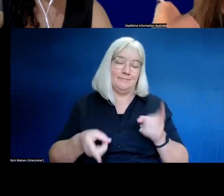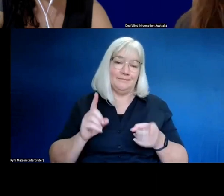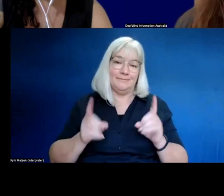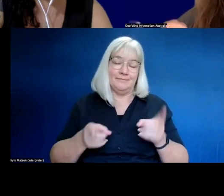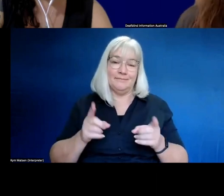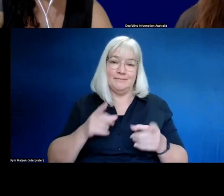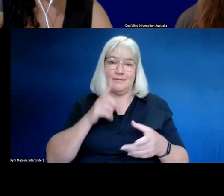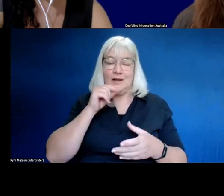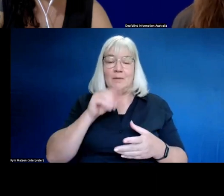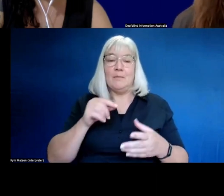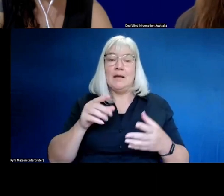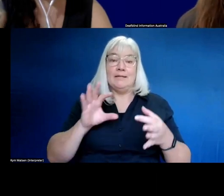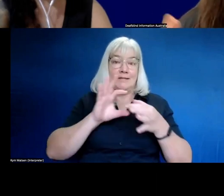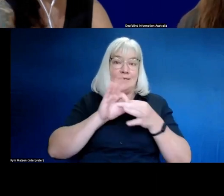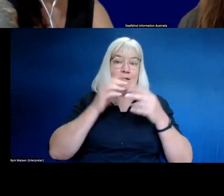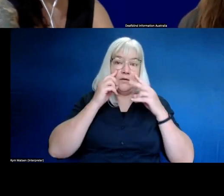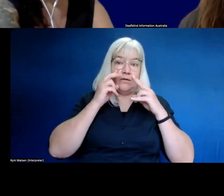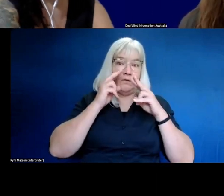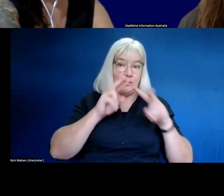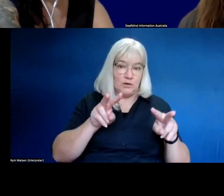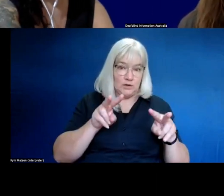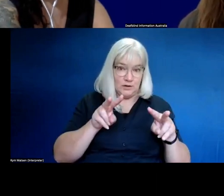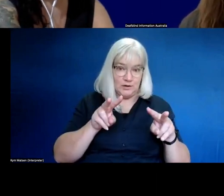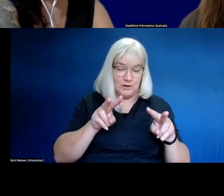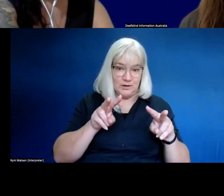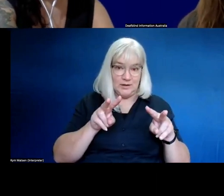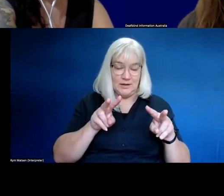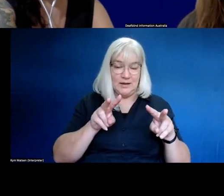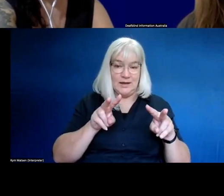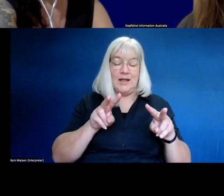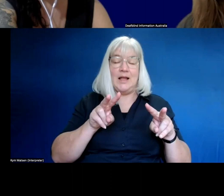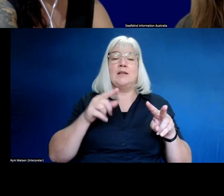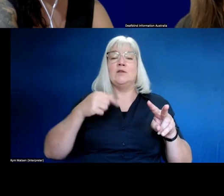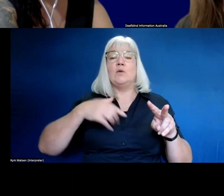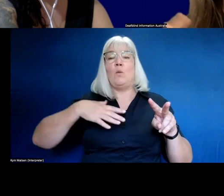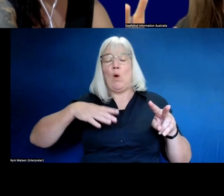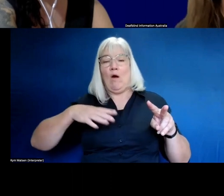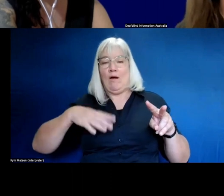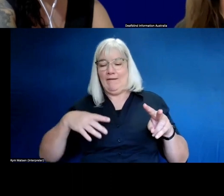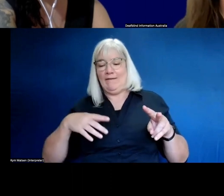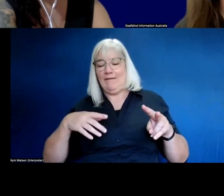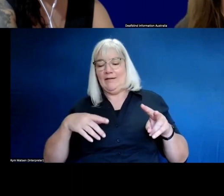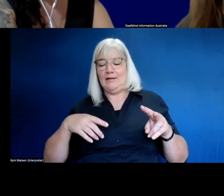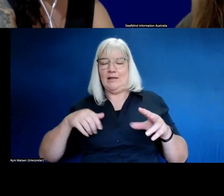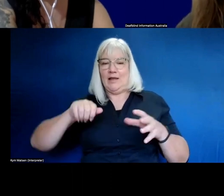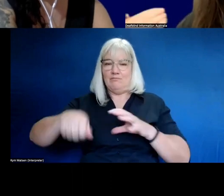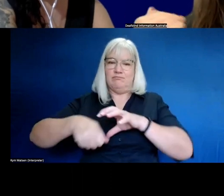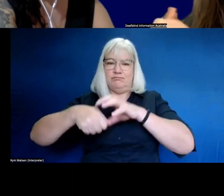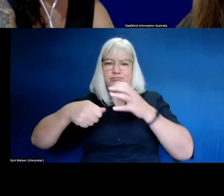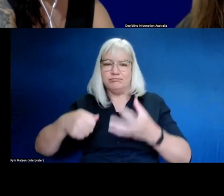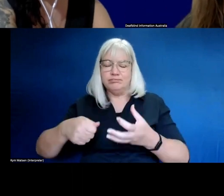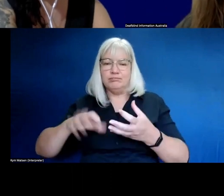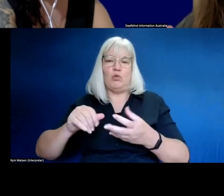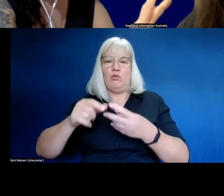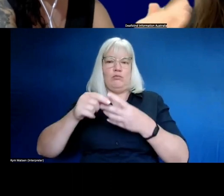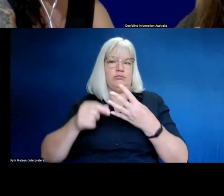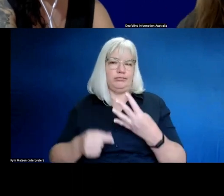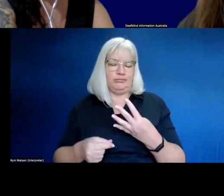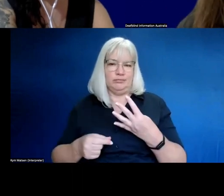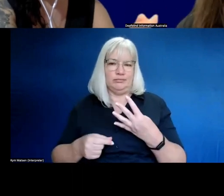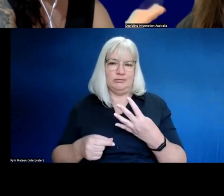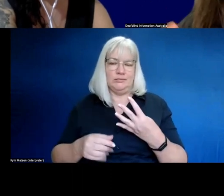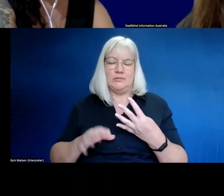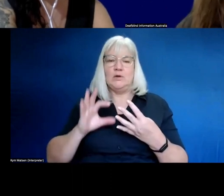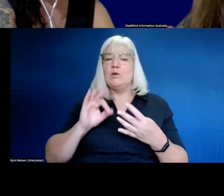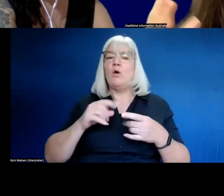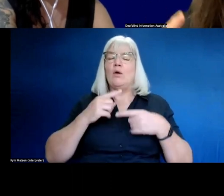a vision point of view that is driving some of the behaviours, not necessarily a reduced